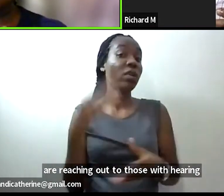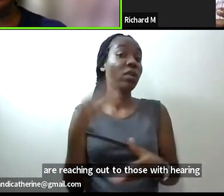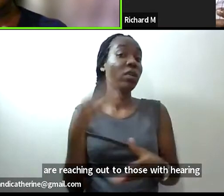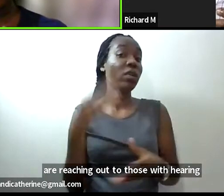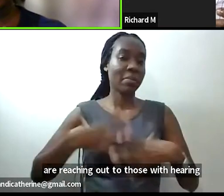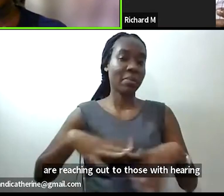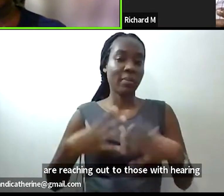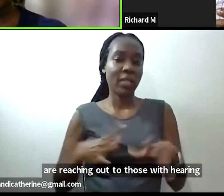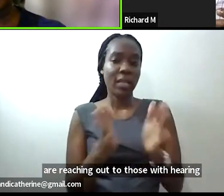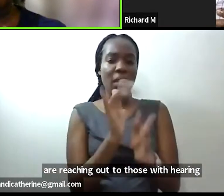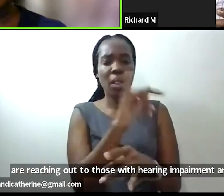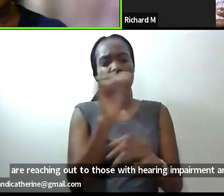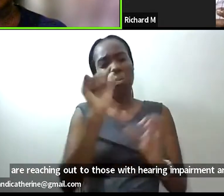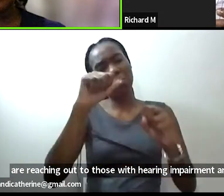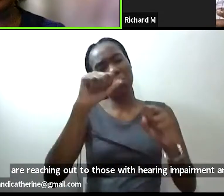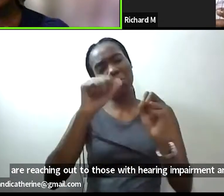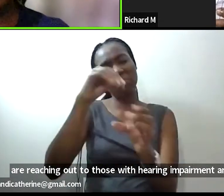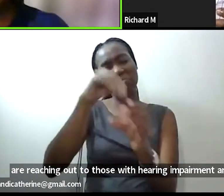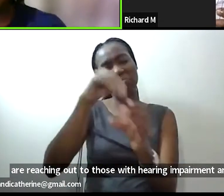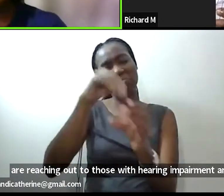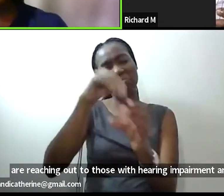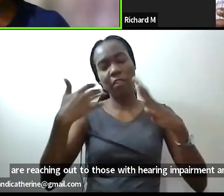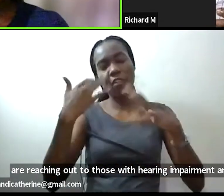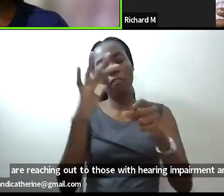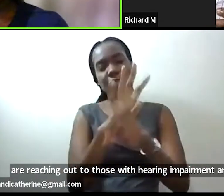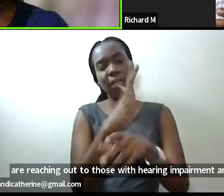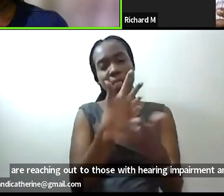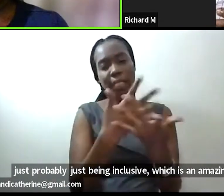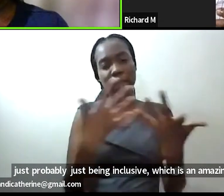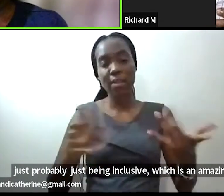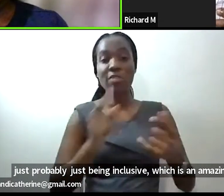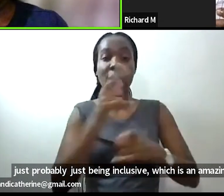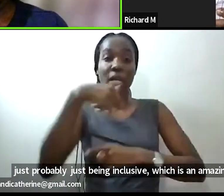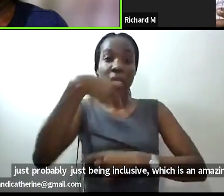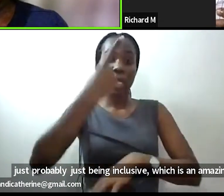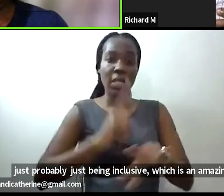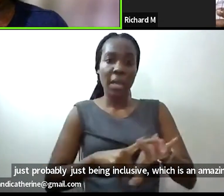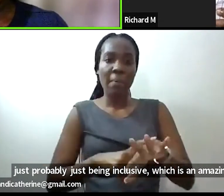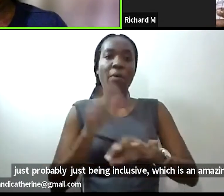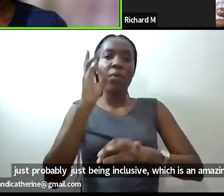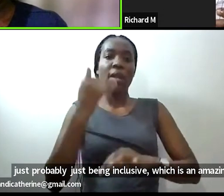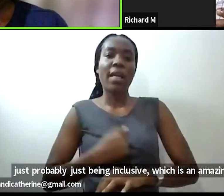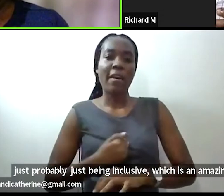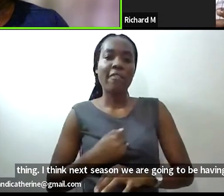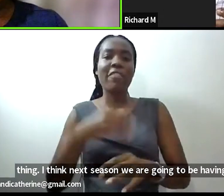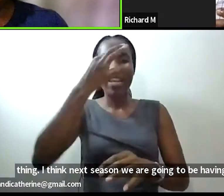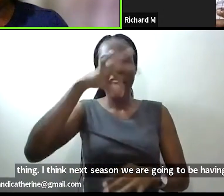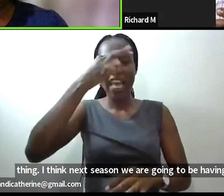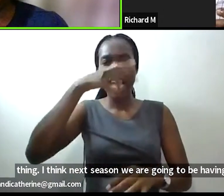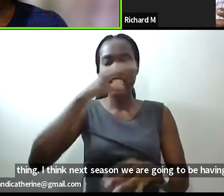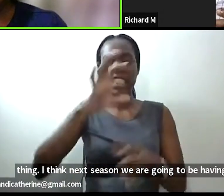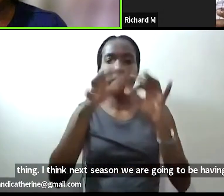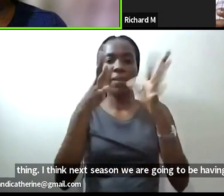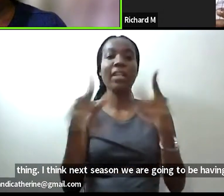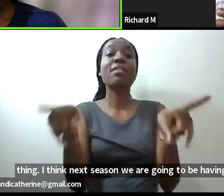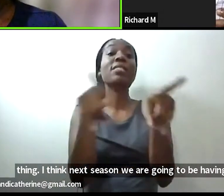probably just being inclusive, which is an amazing thing. I think next season we are going to be having French interpretation right